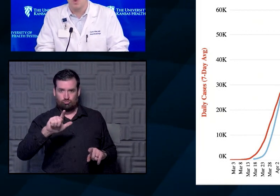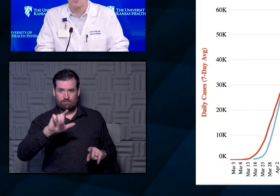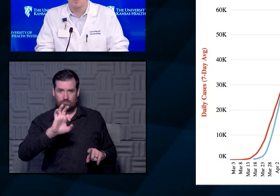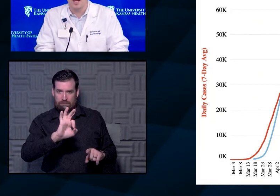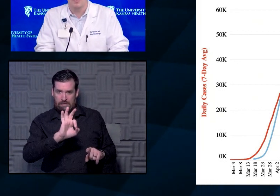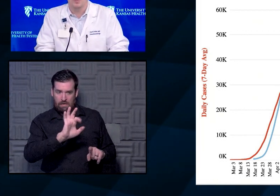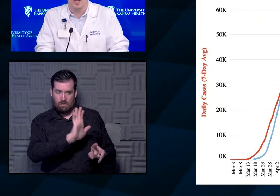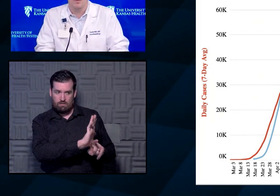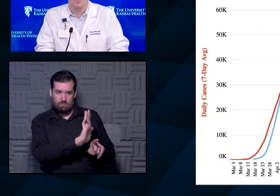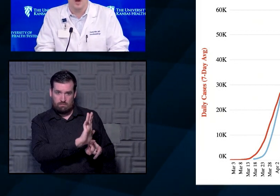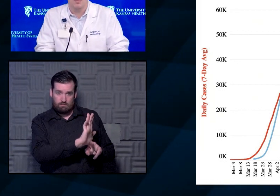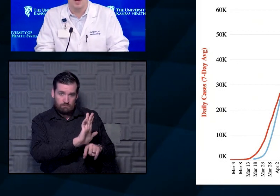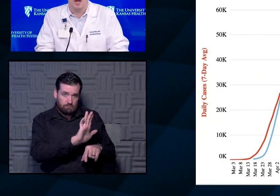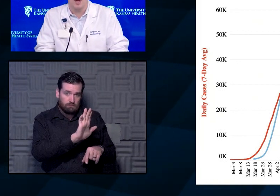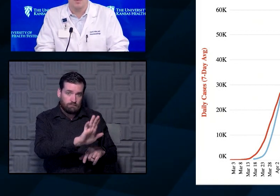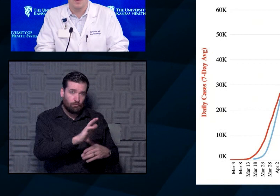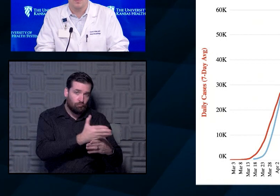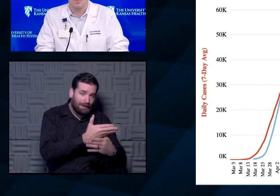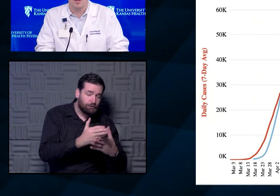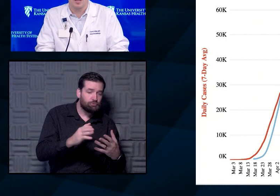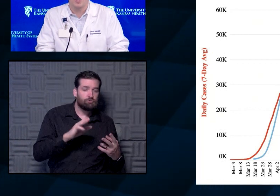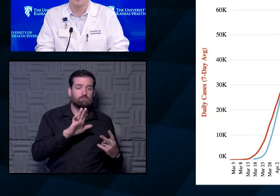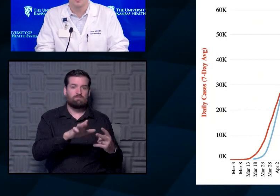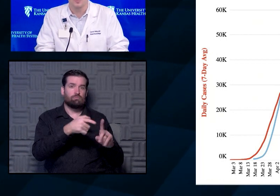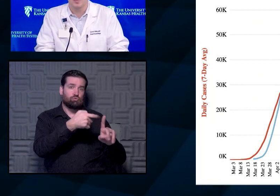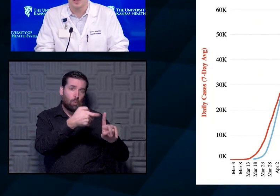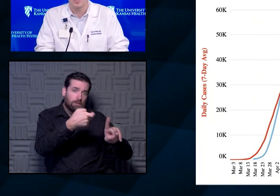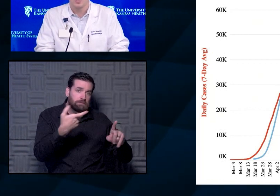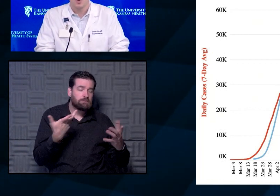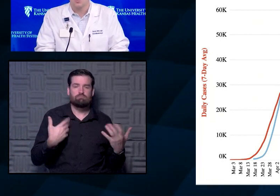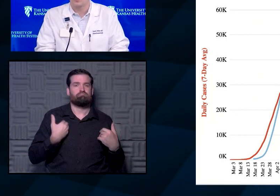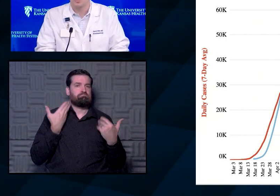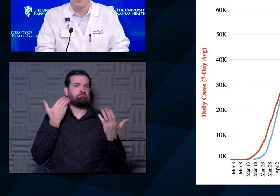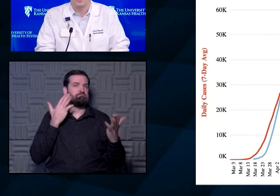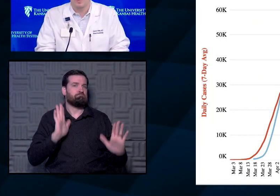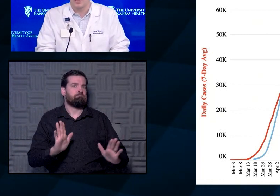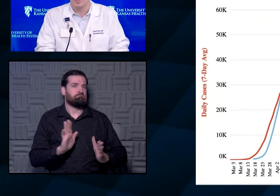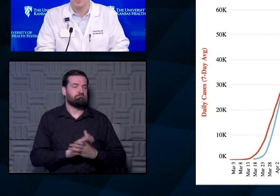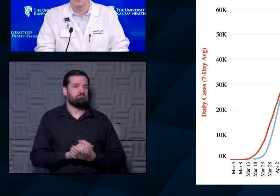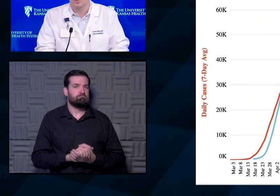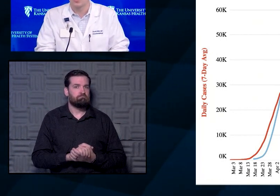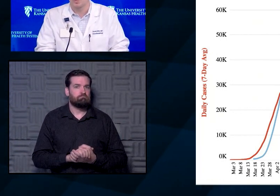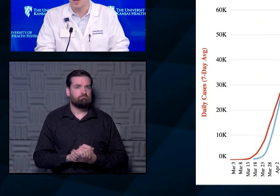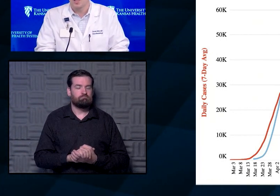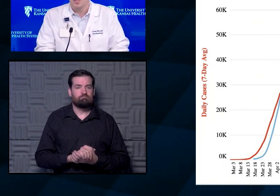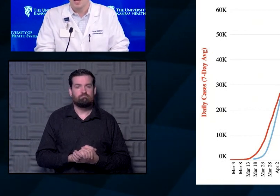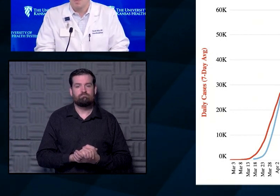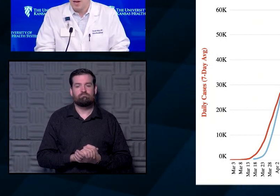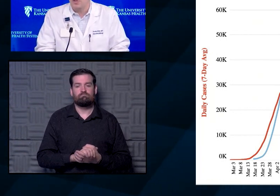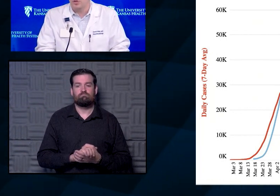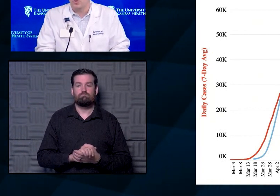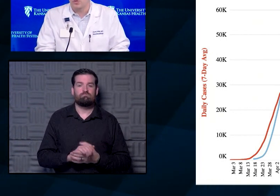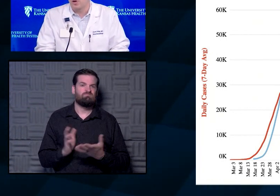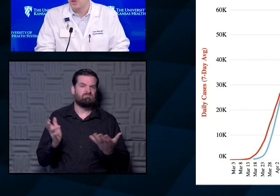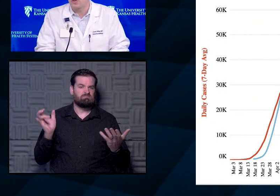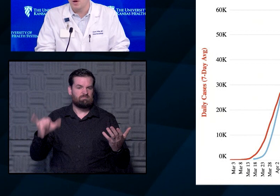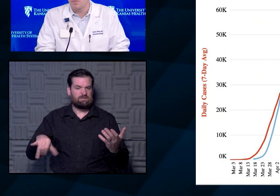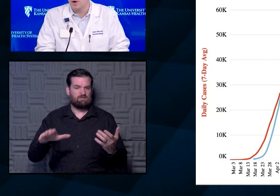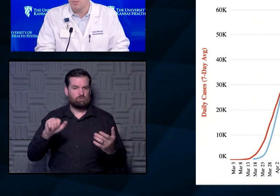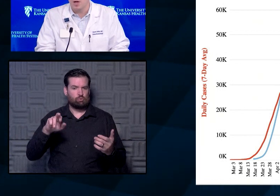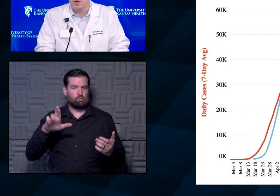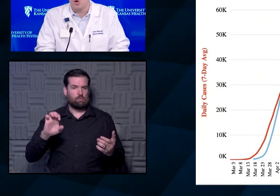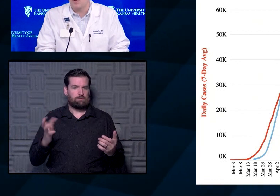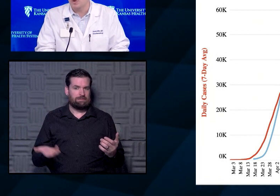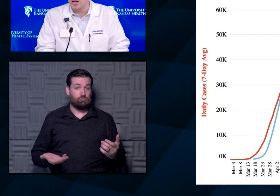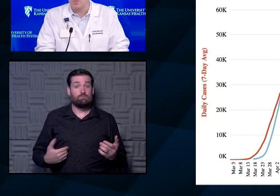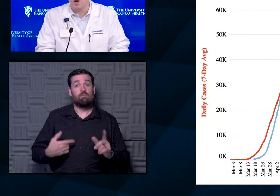for what you might have seen from another news outlet or a specific source, but that is the source here. And these come